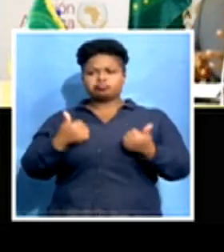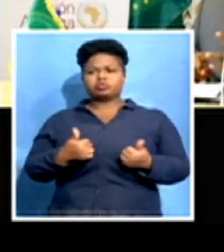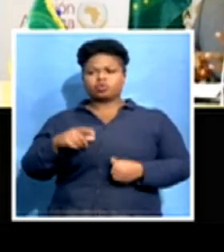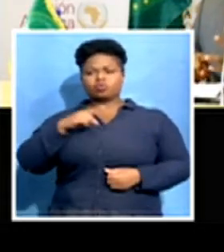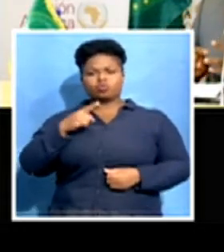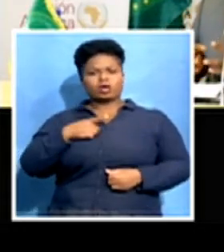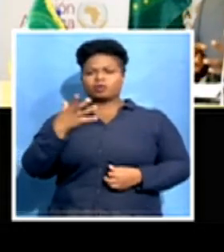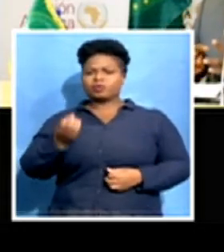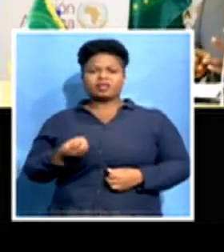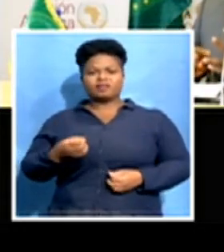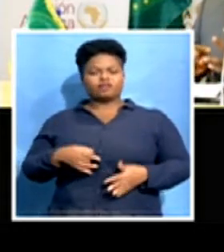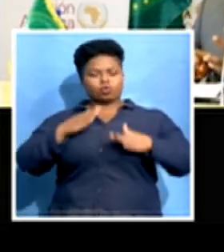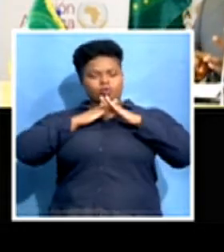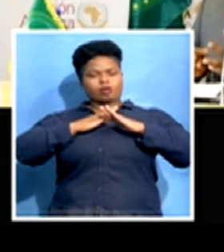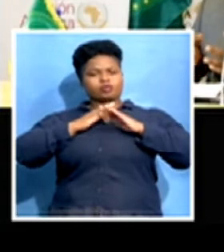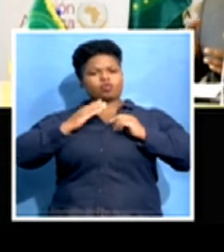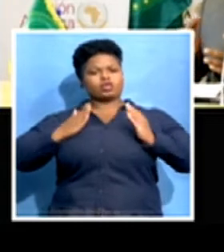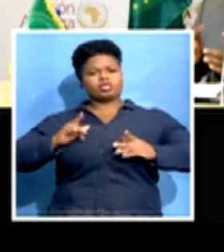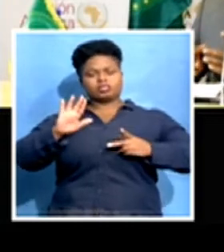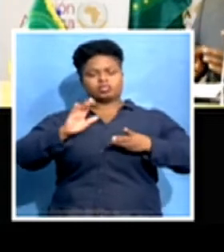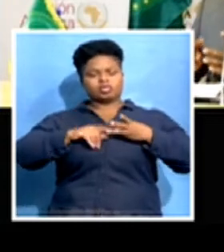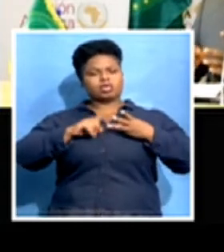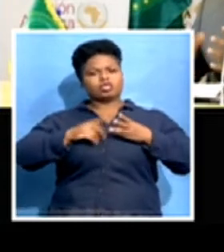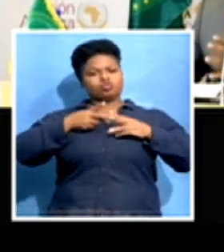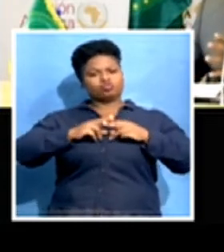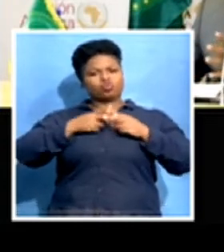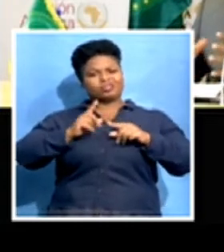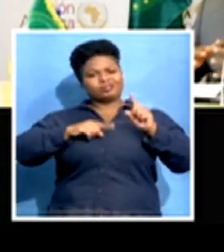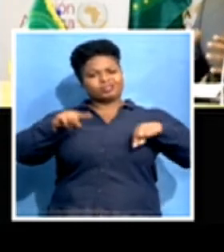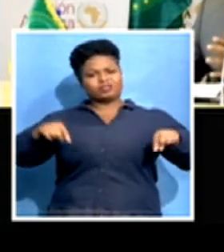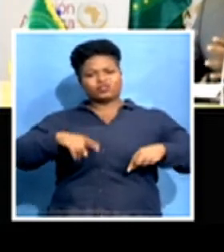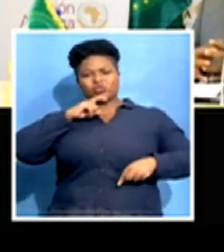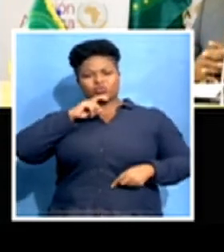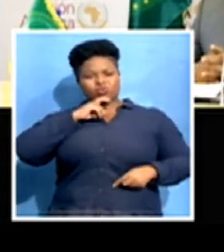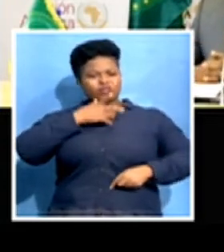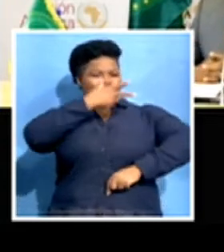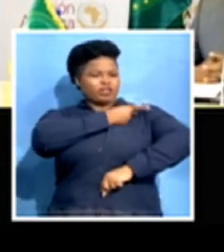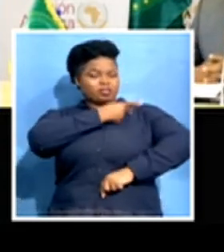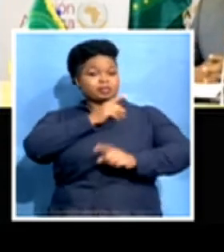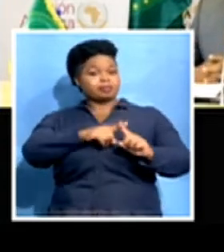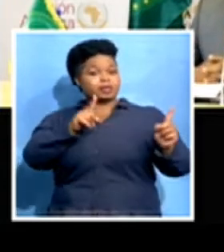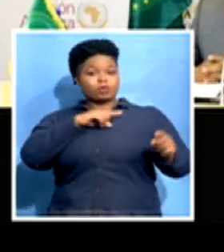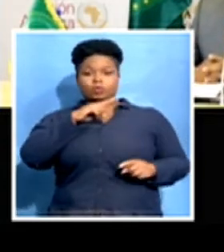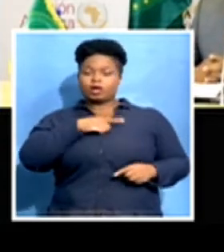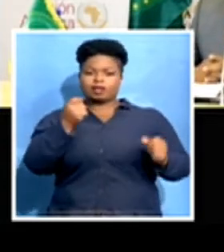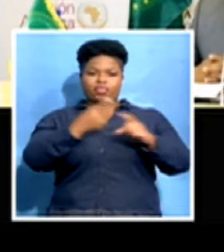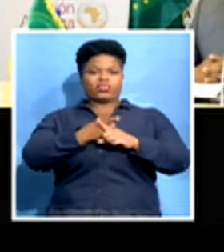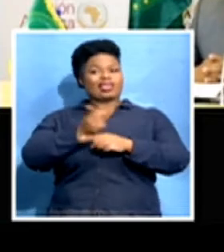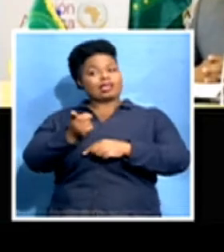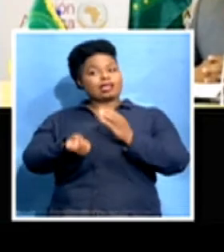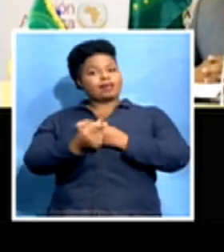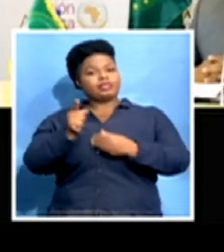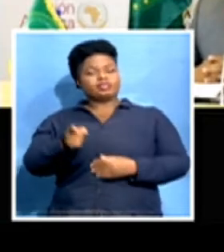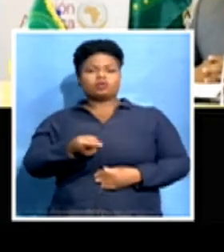2 vaccines that could be used for ring vaccination, but yet because of the conflict there, it took almost 2 years to